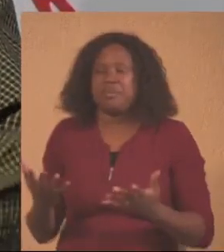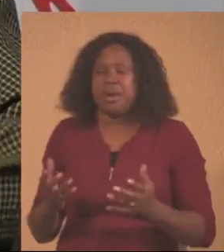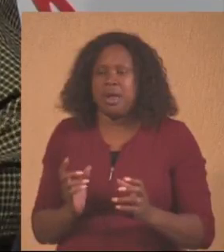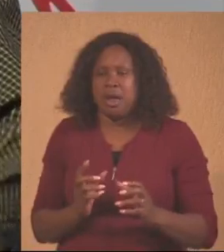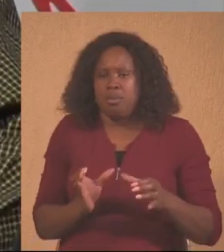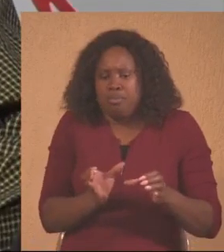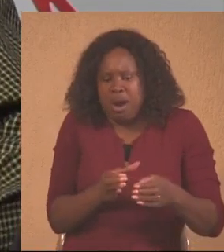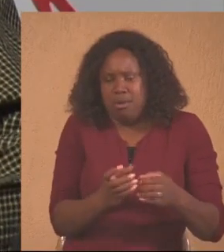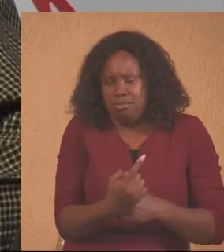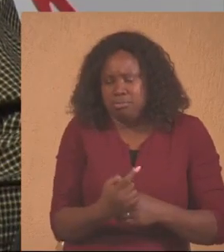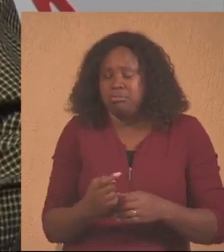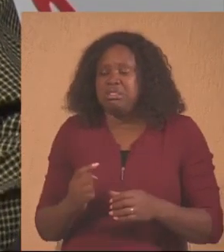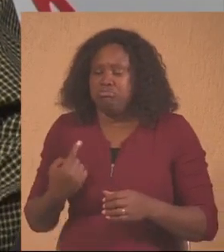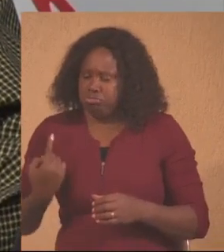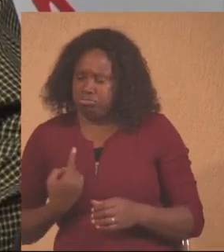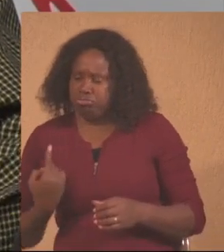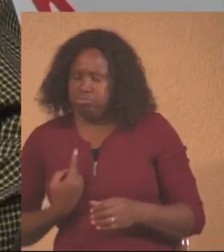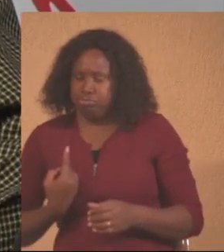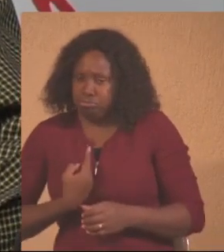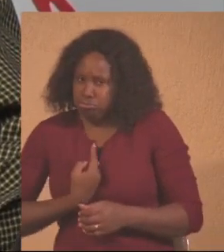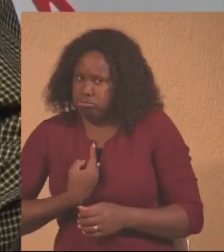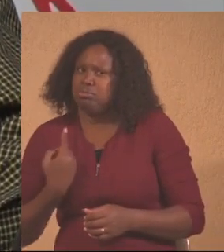I'll start with quarantine.